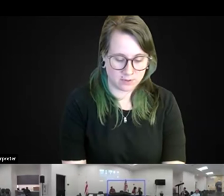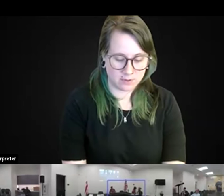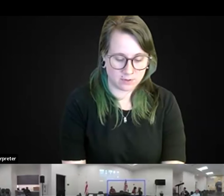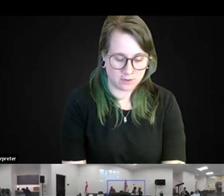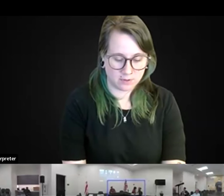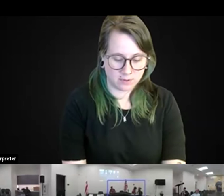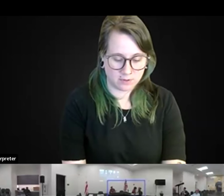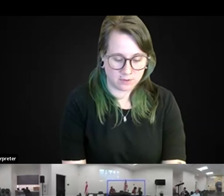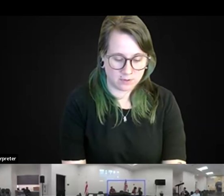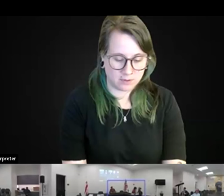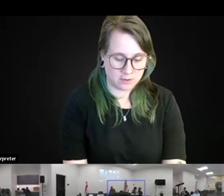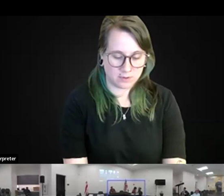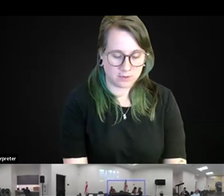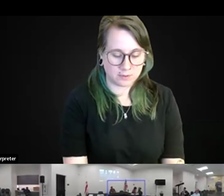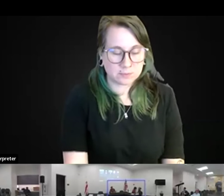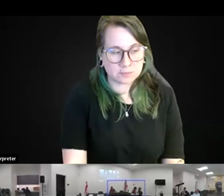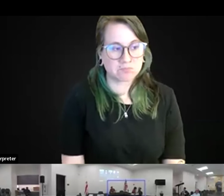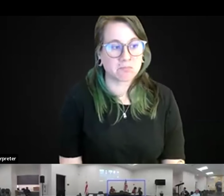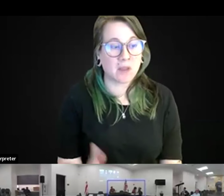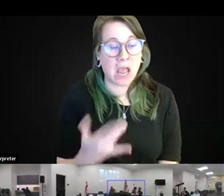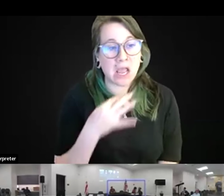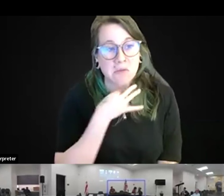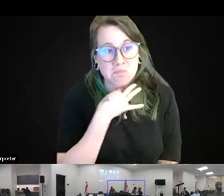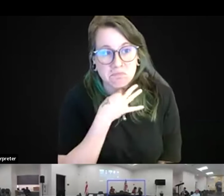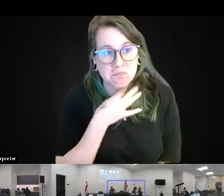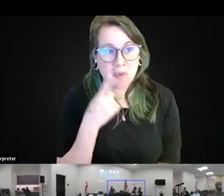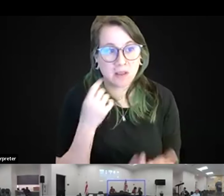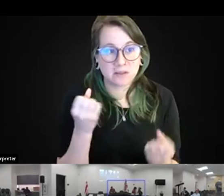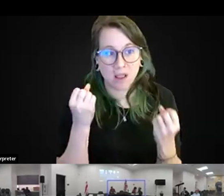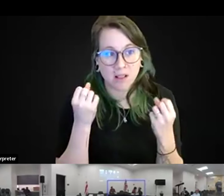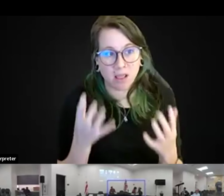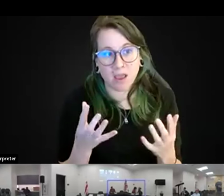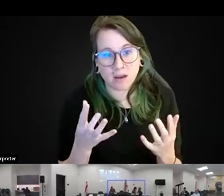I'm just asking because a lot of